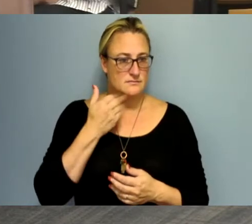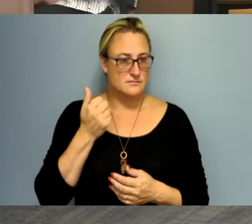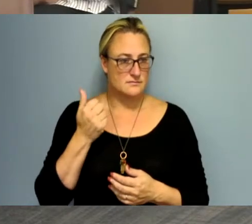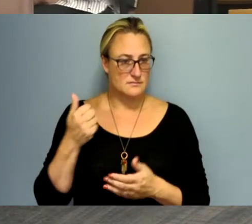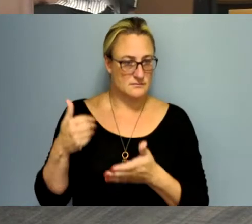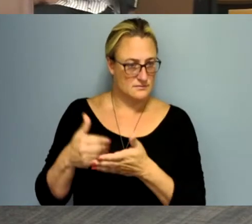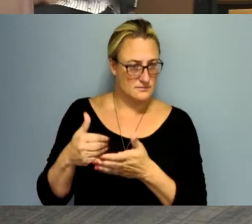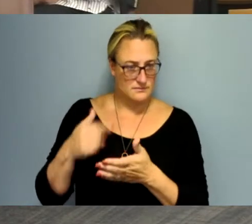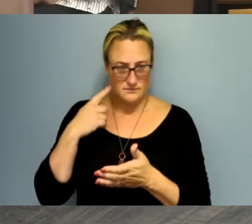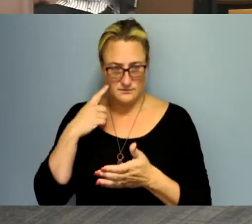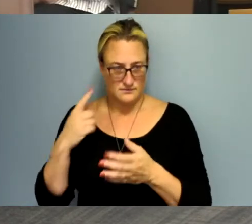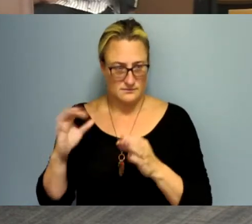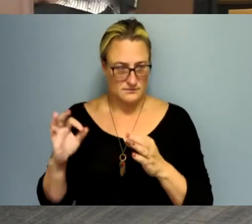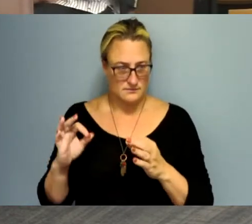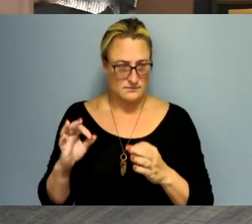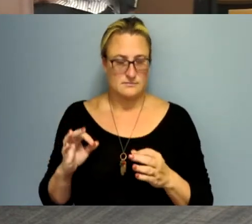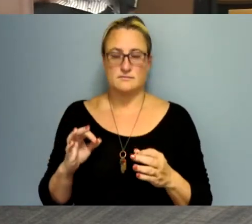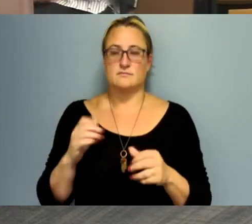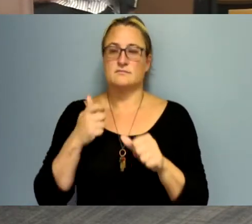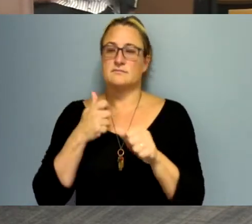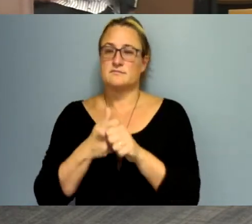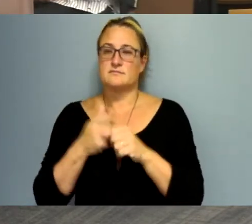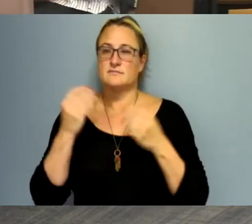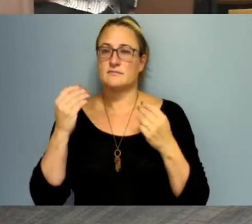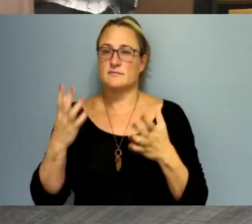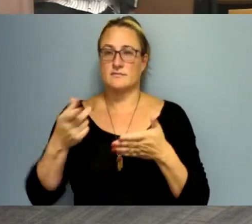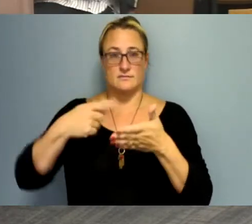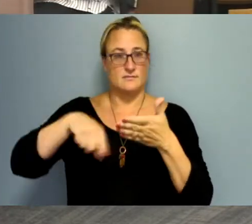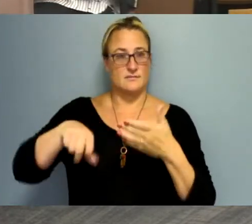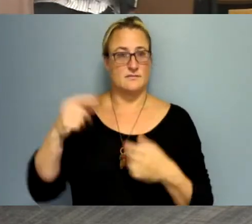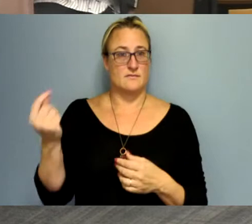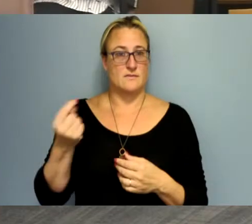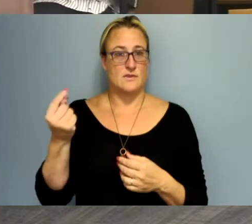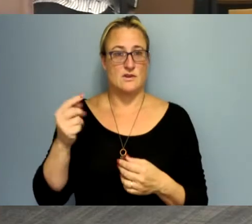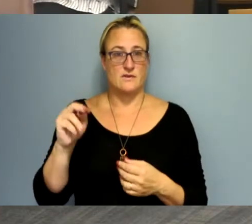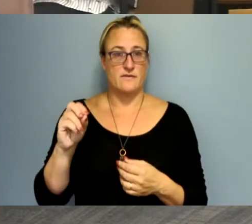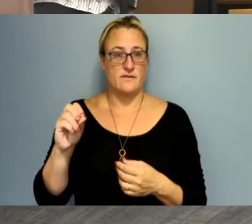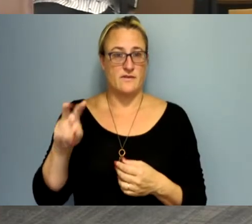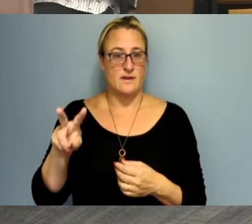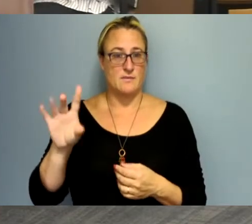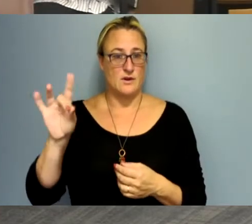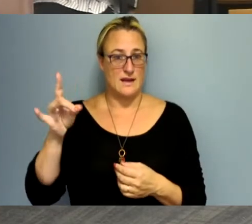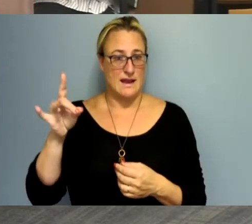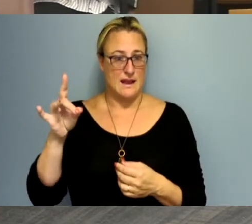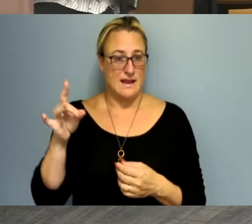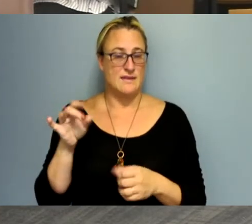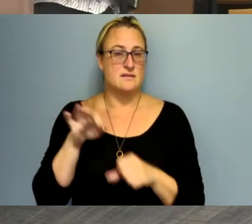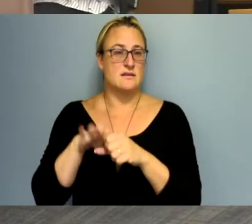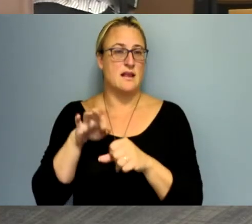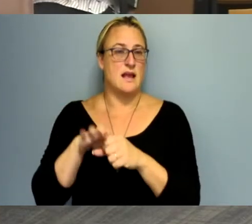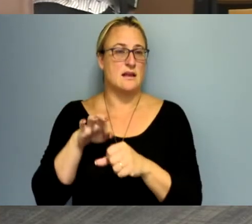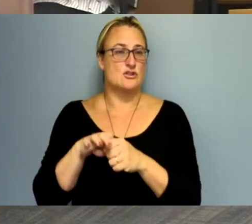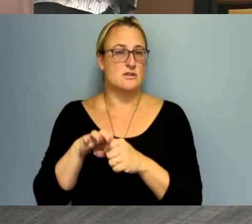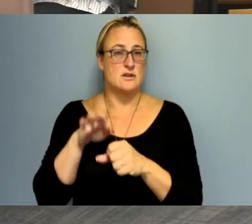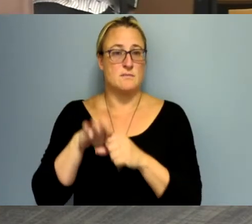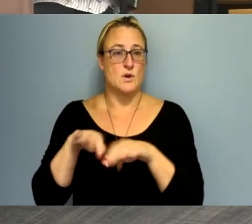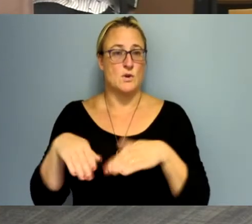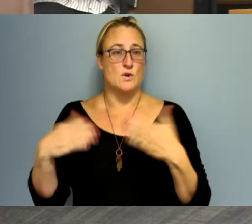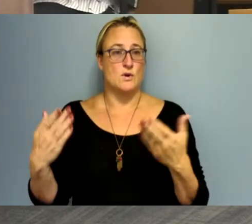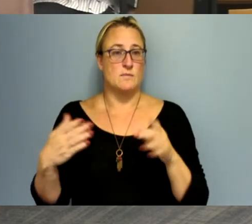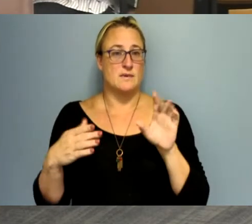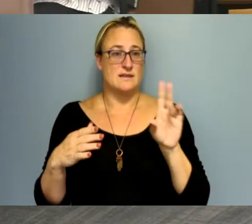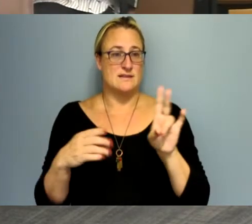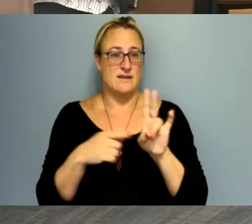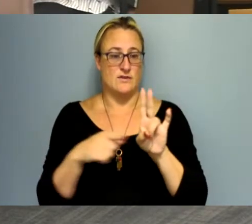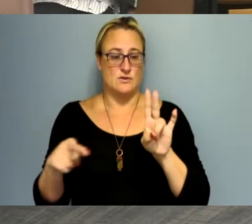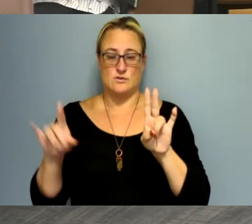Okay. Just wanted to give an update. Next Tuesday, the 8th, is the general election. Polls will be open from 7 a.m. to 8